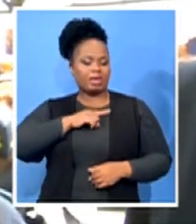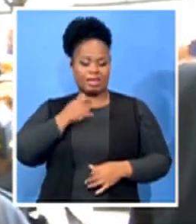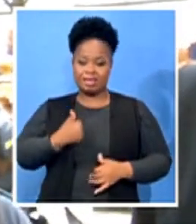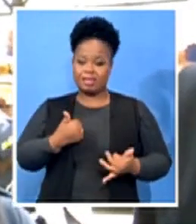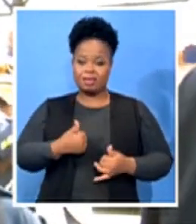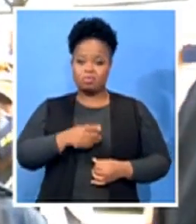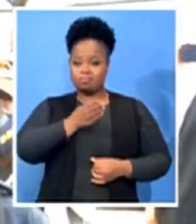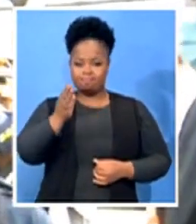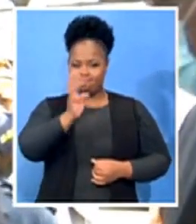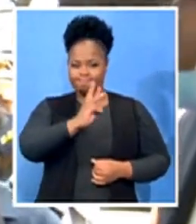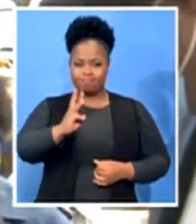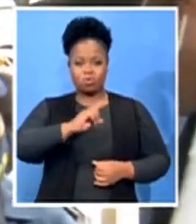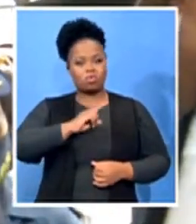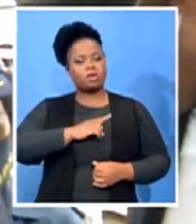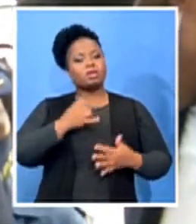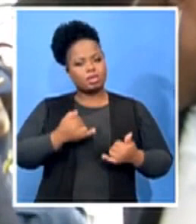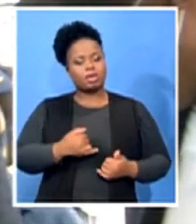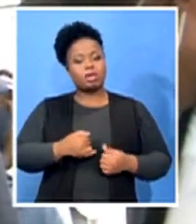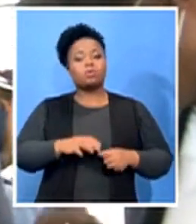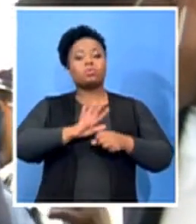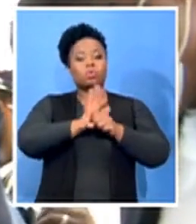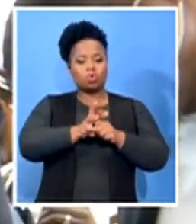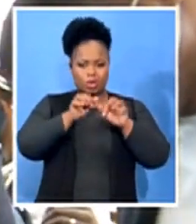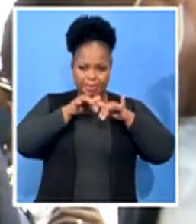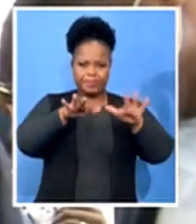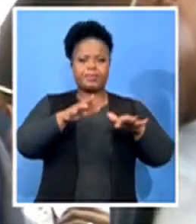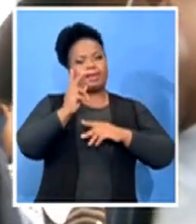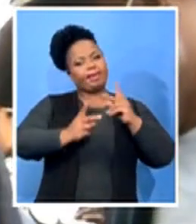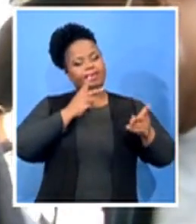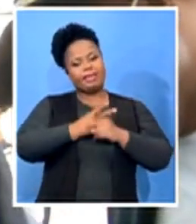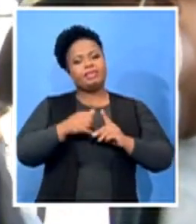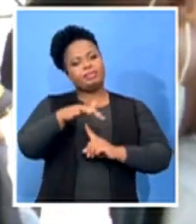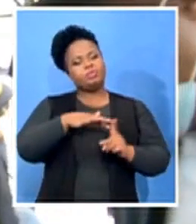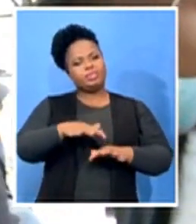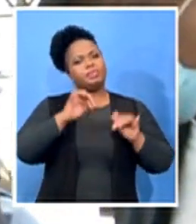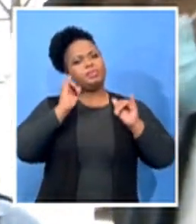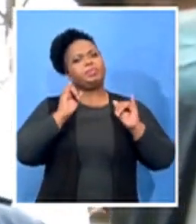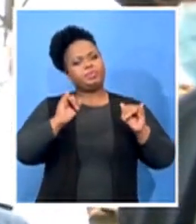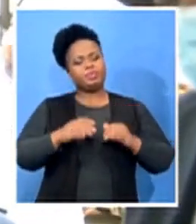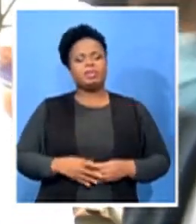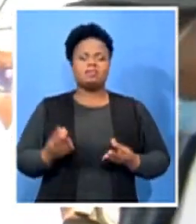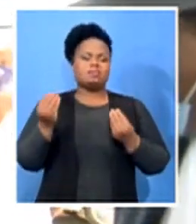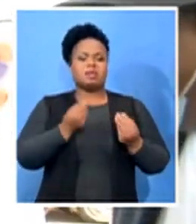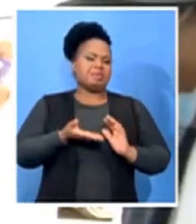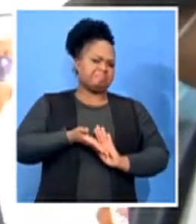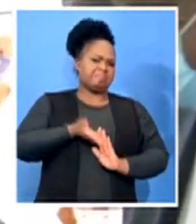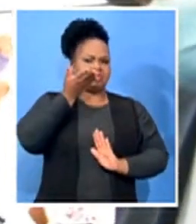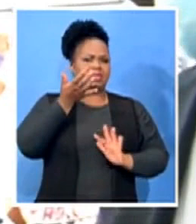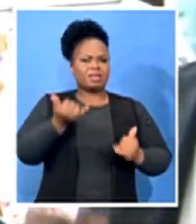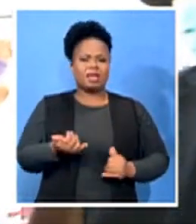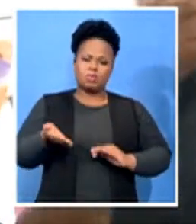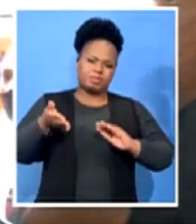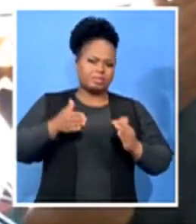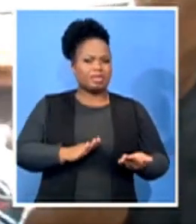afresh again. The situation is serious. The numbers are high. The death is high. And I'm told